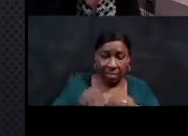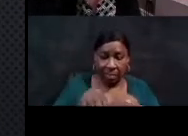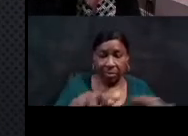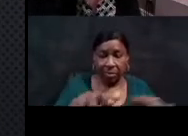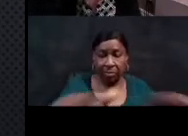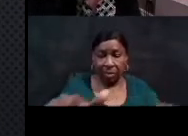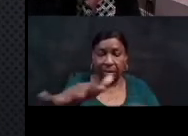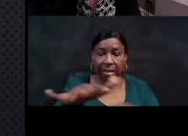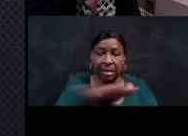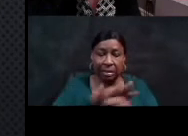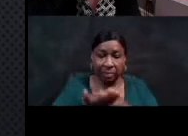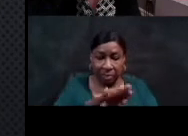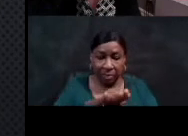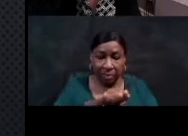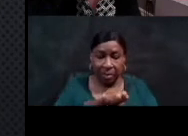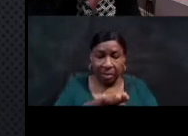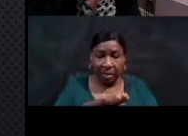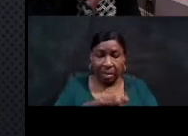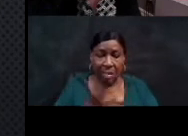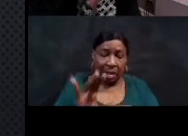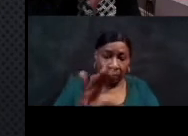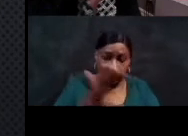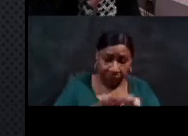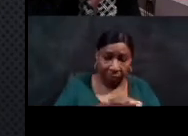regional enforcement archipelago.